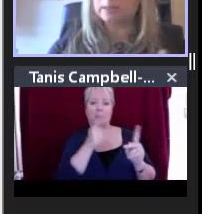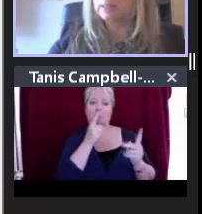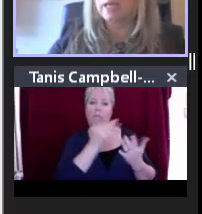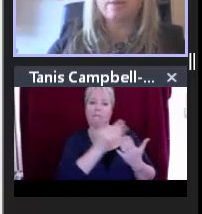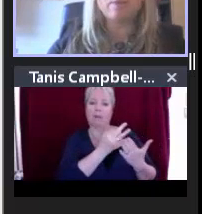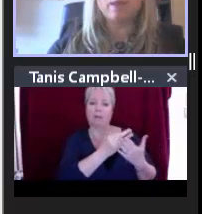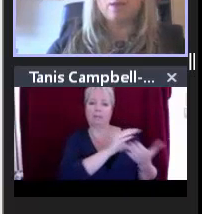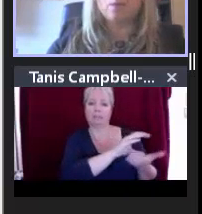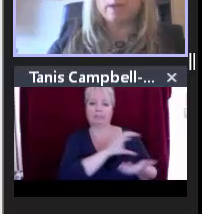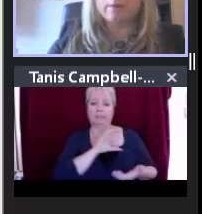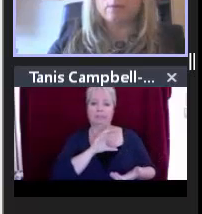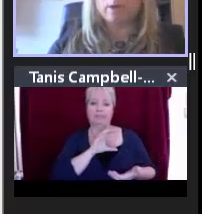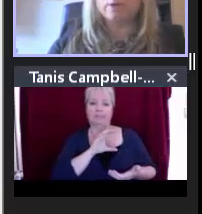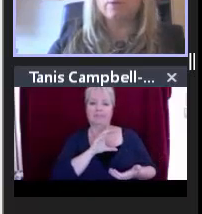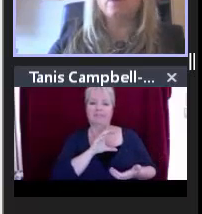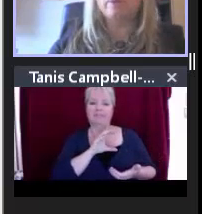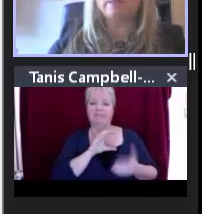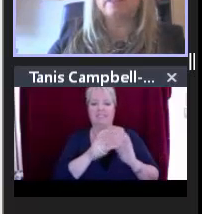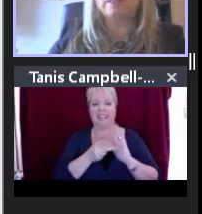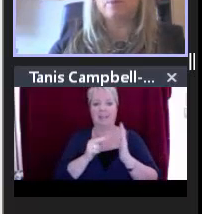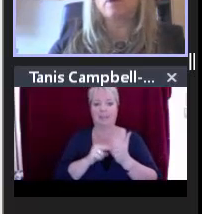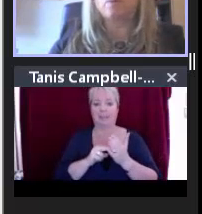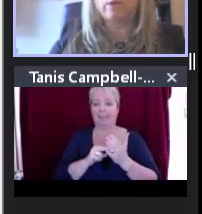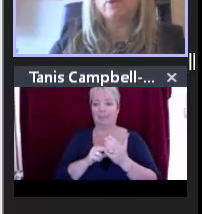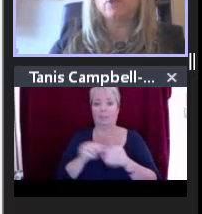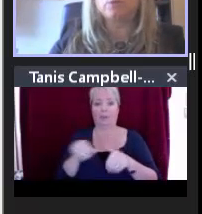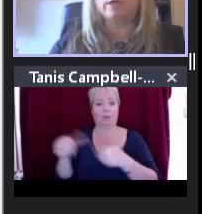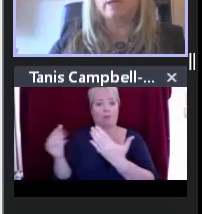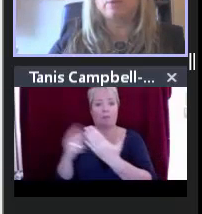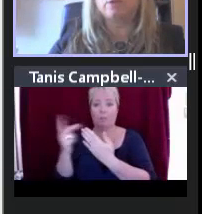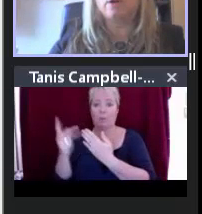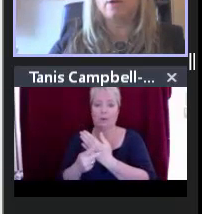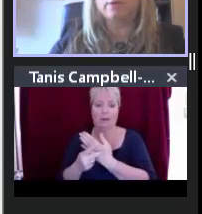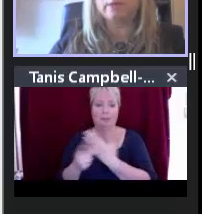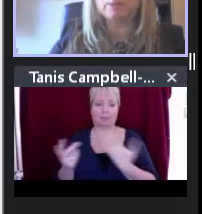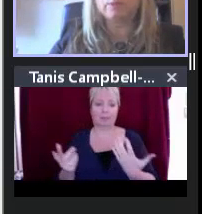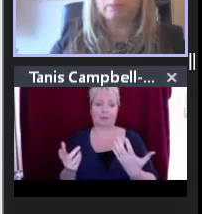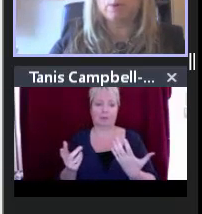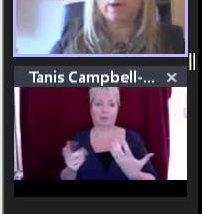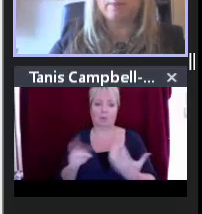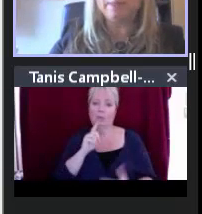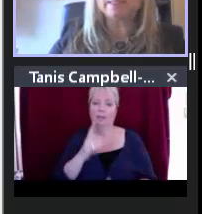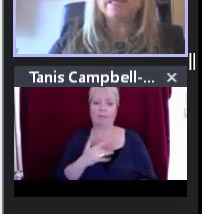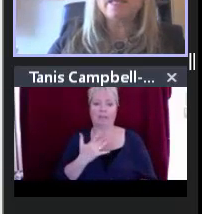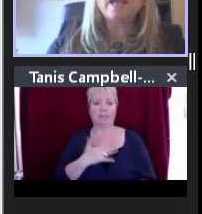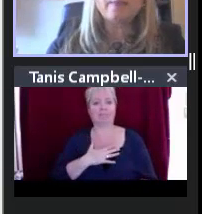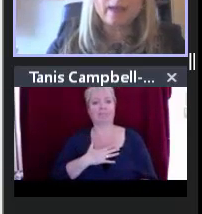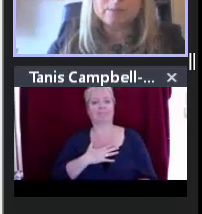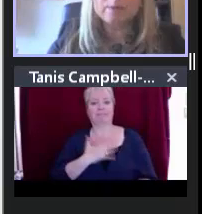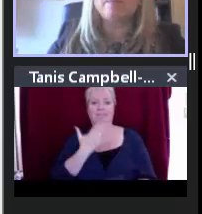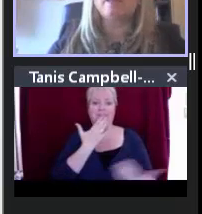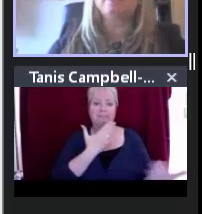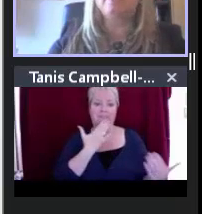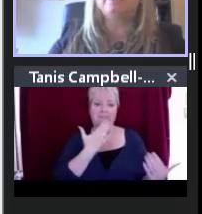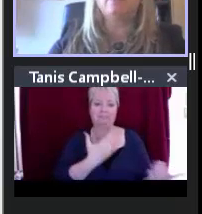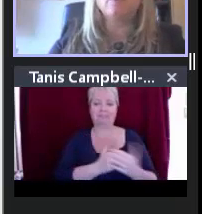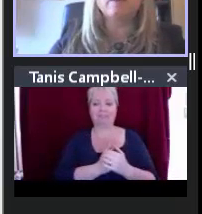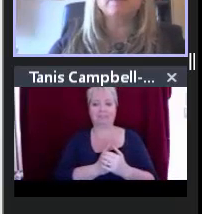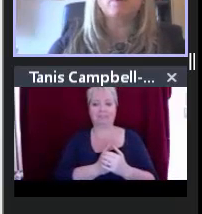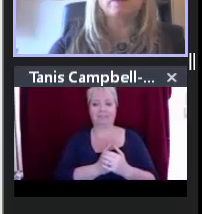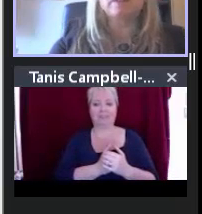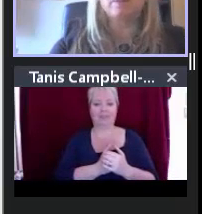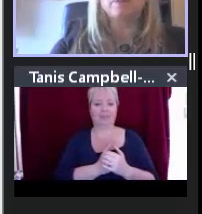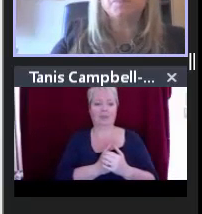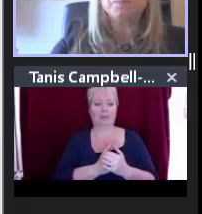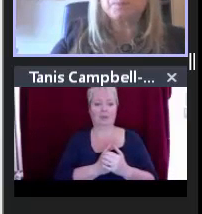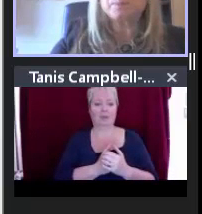just us. We have a wonderful basis upon which we're able to offer these programs, and that's what makes these